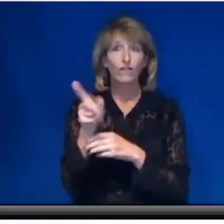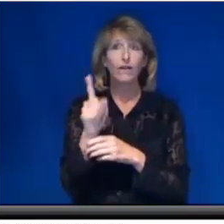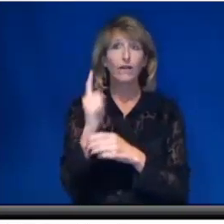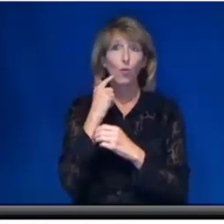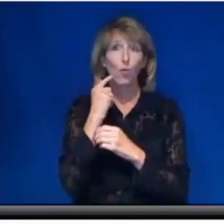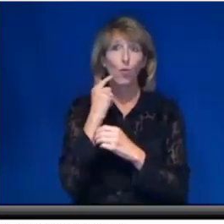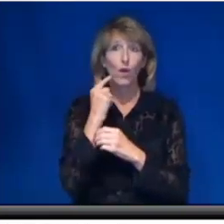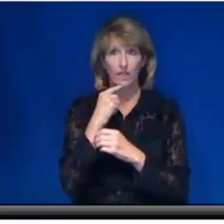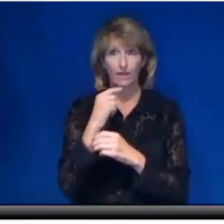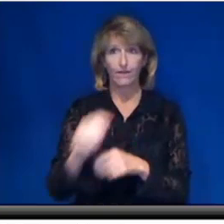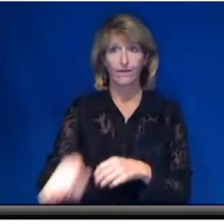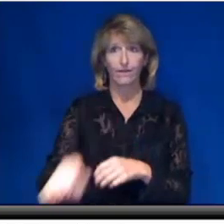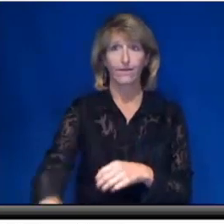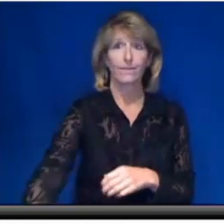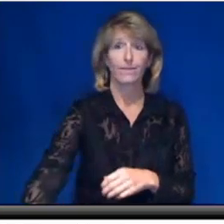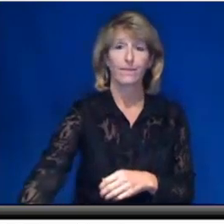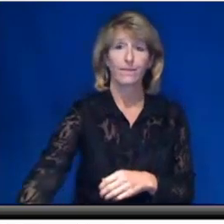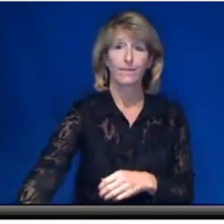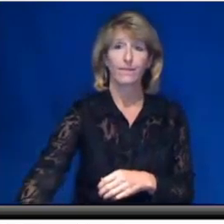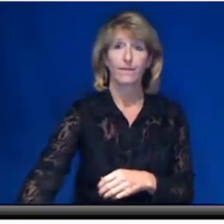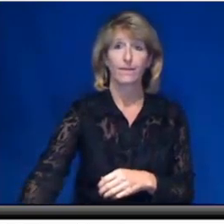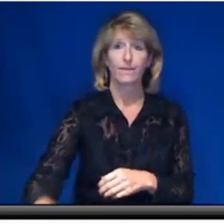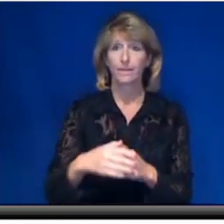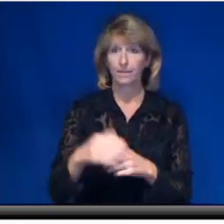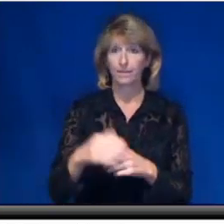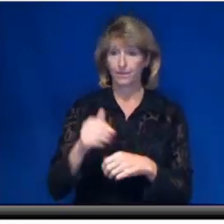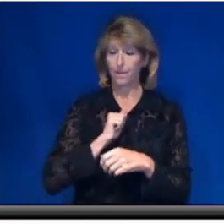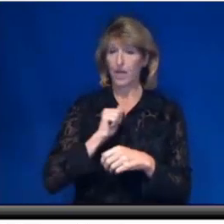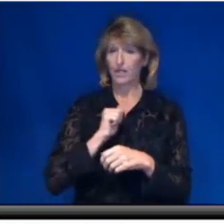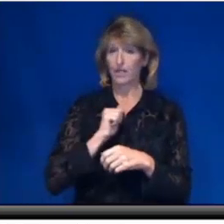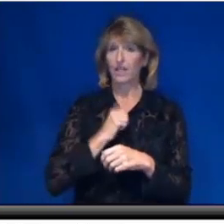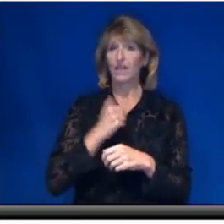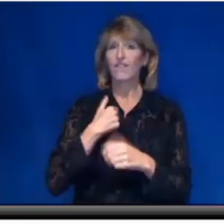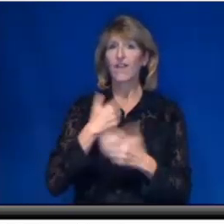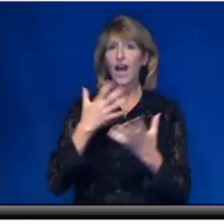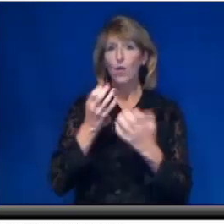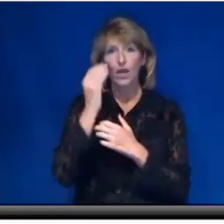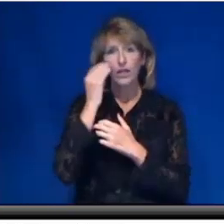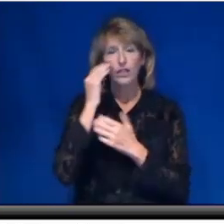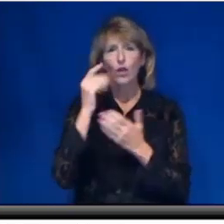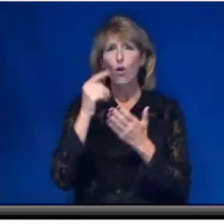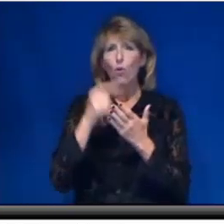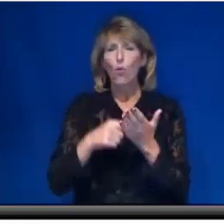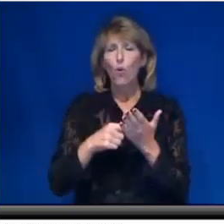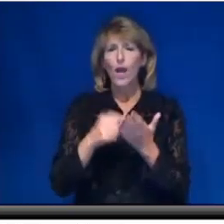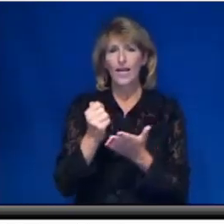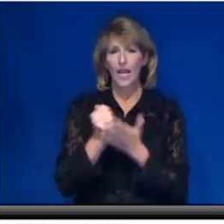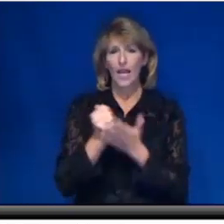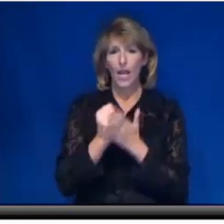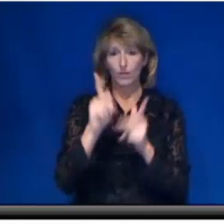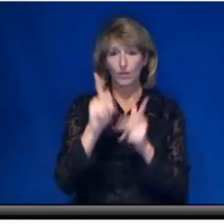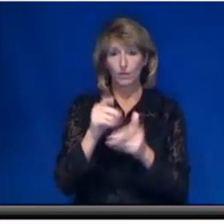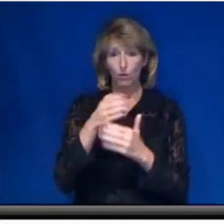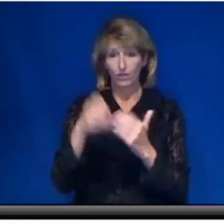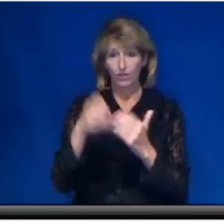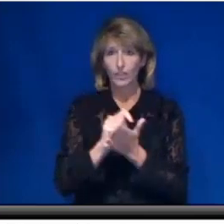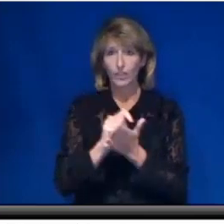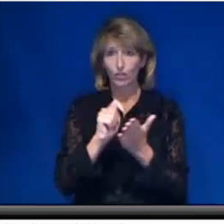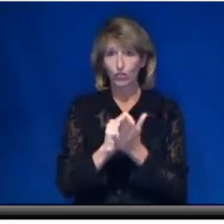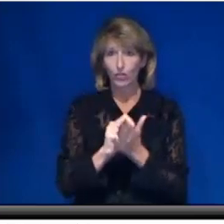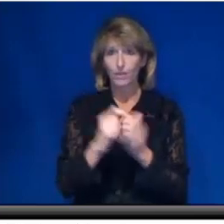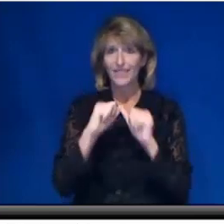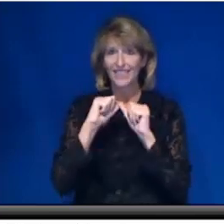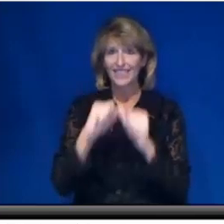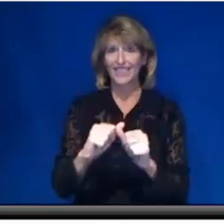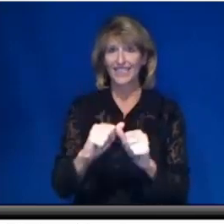One is from recent. 2 involve hard of hearing and 1 involved deaf. The one I researched was